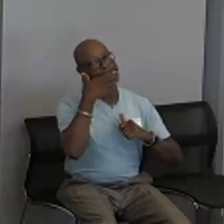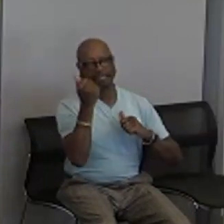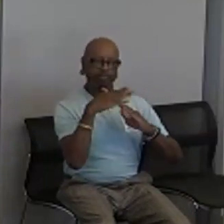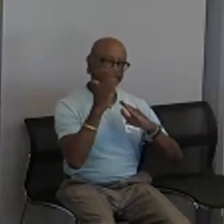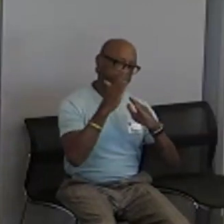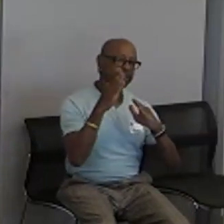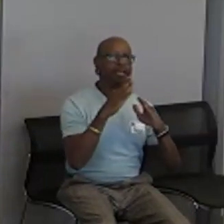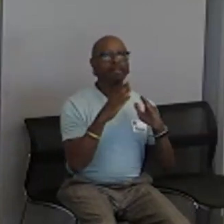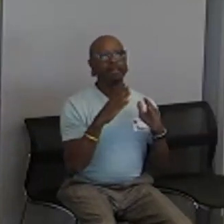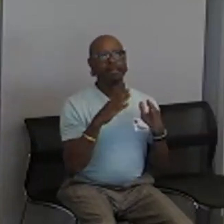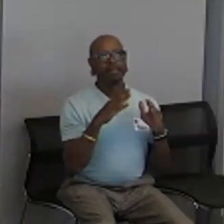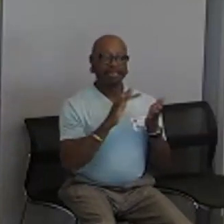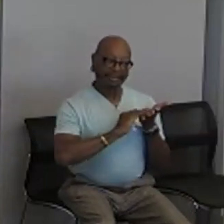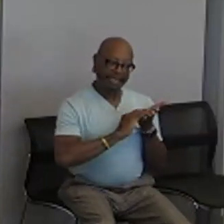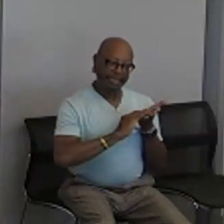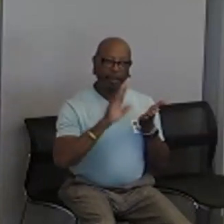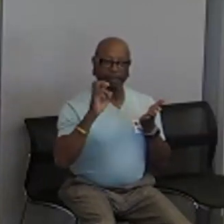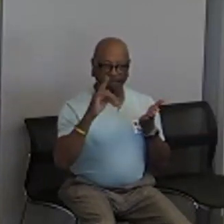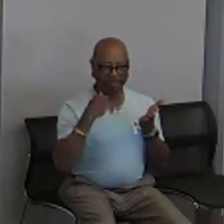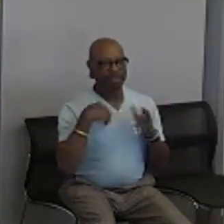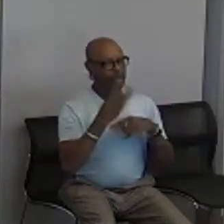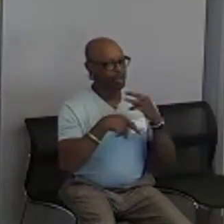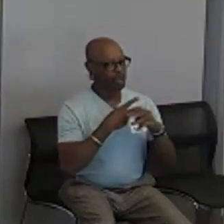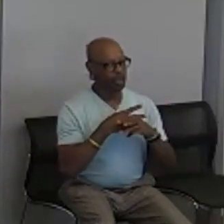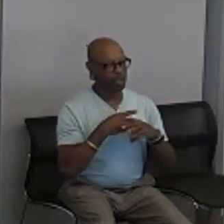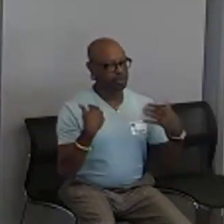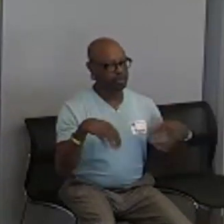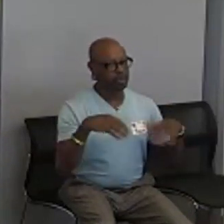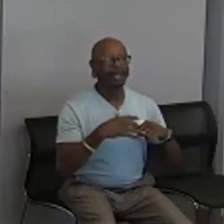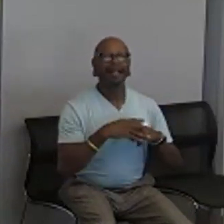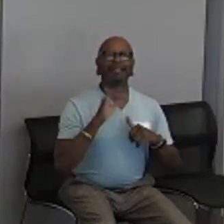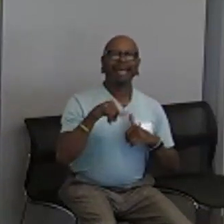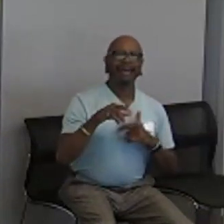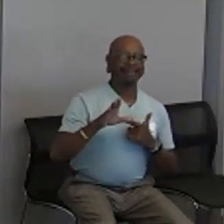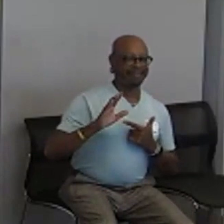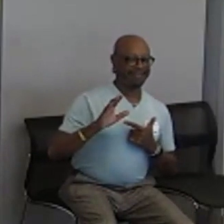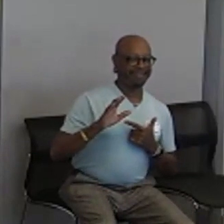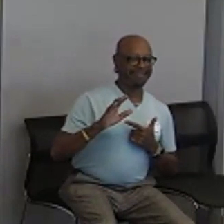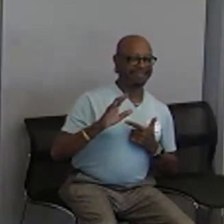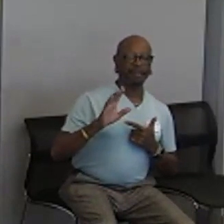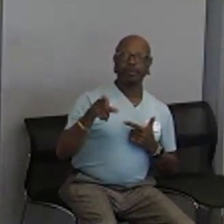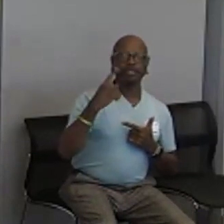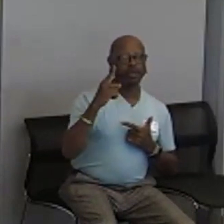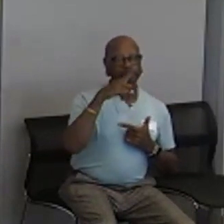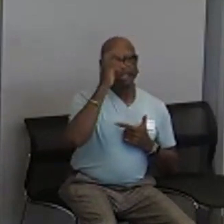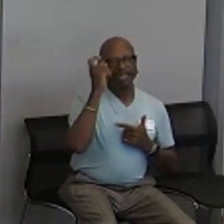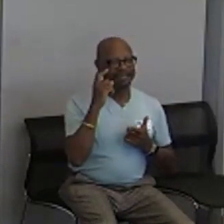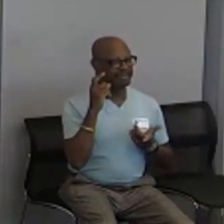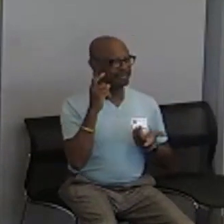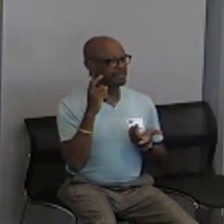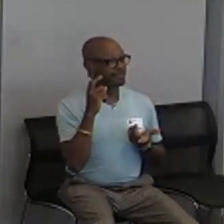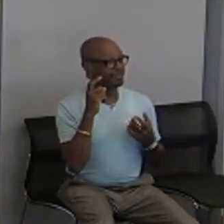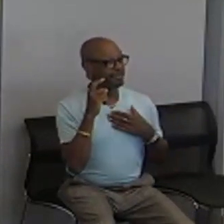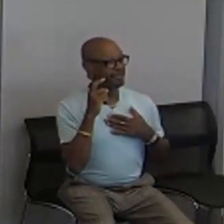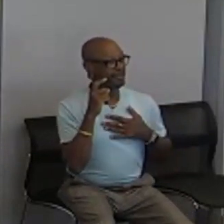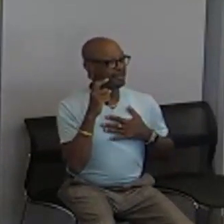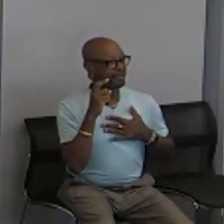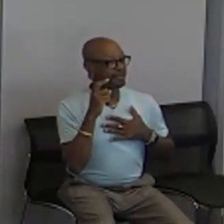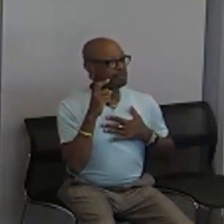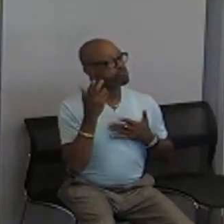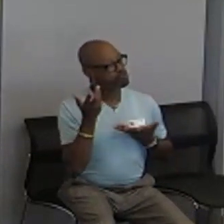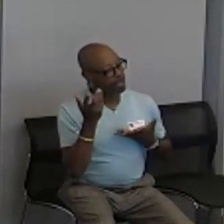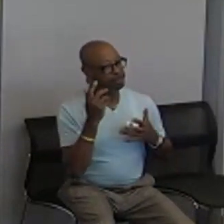and graphics in the world. And that was only in part because,